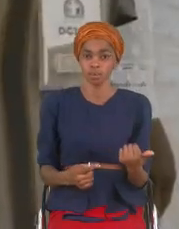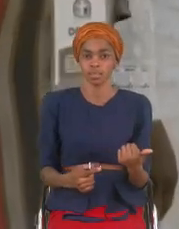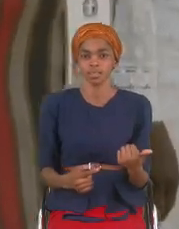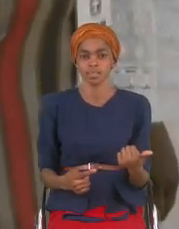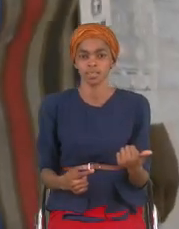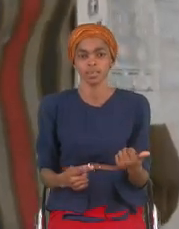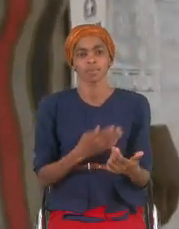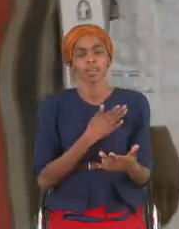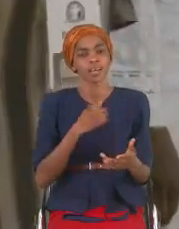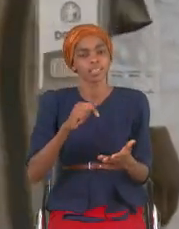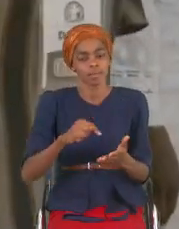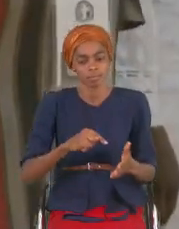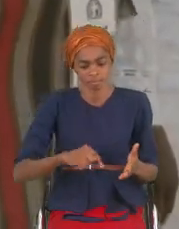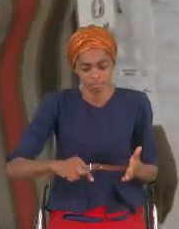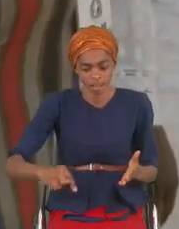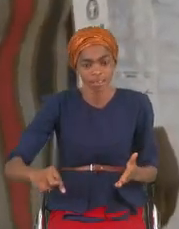and the marks